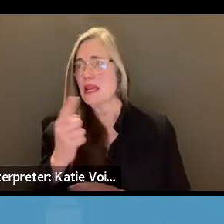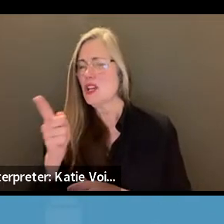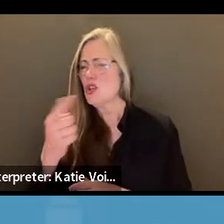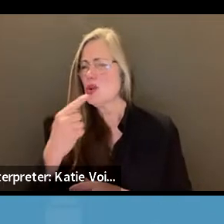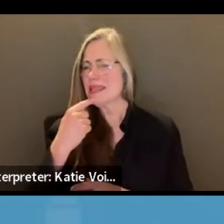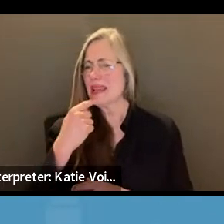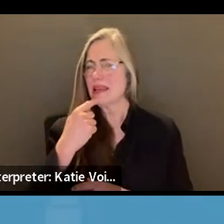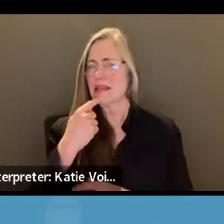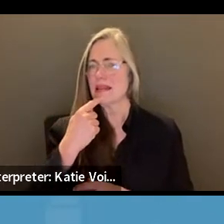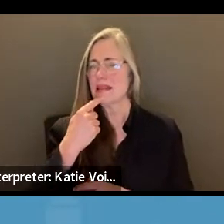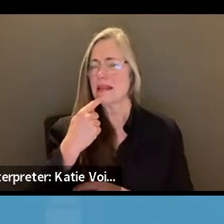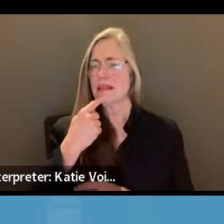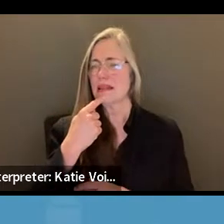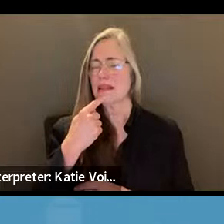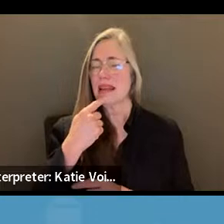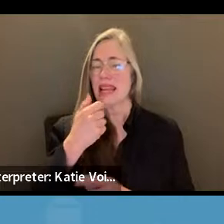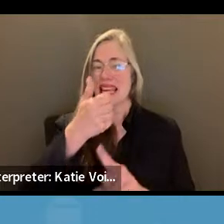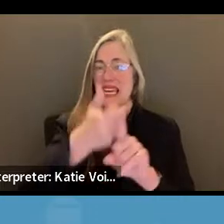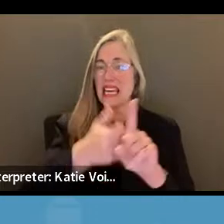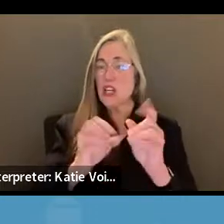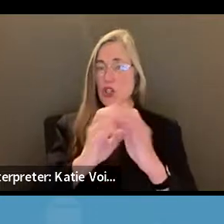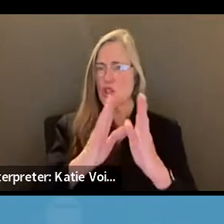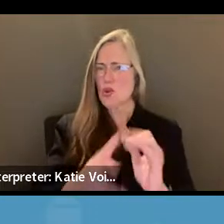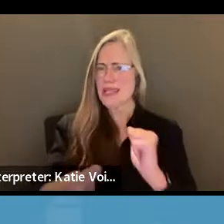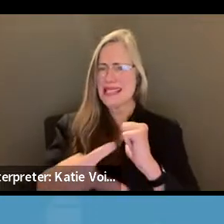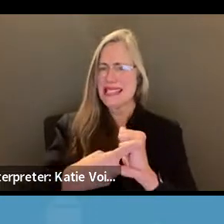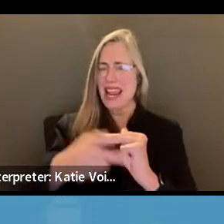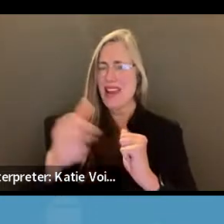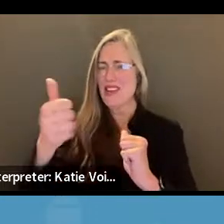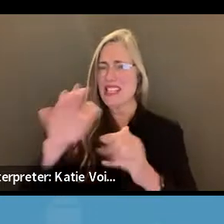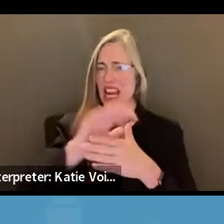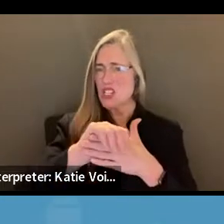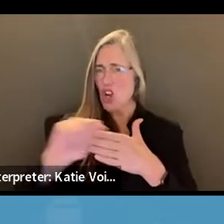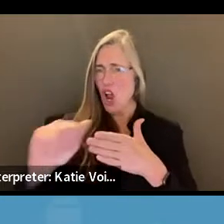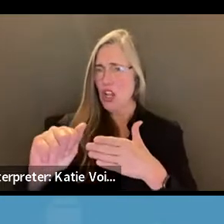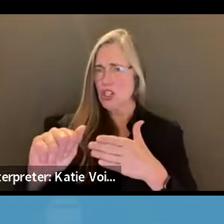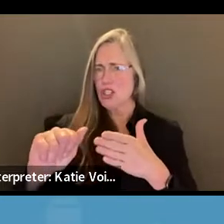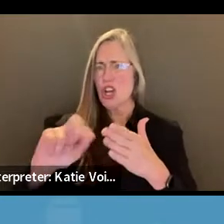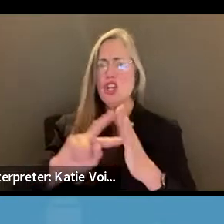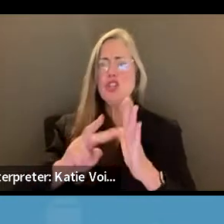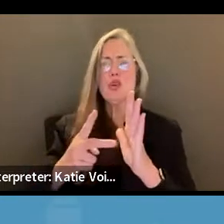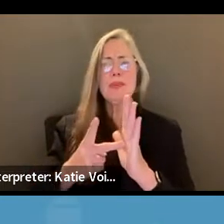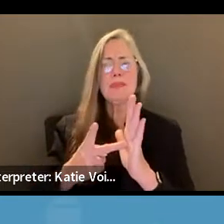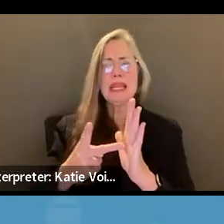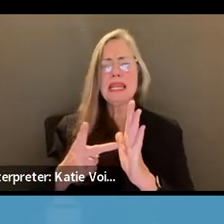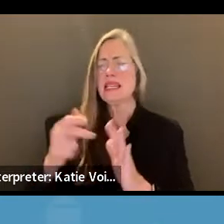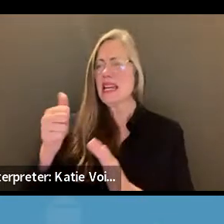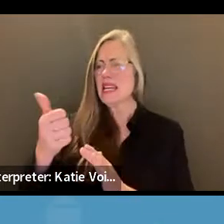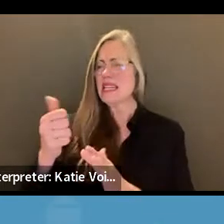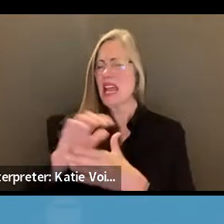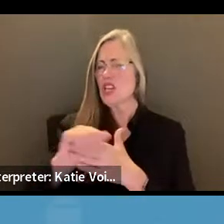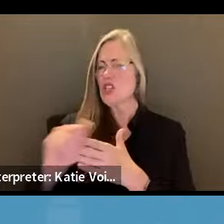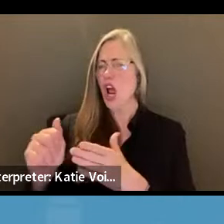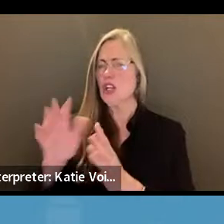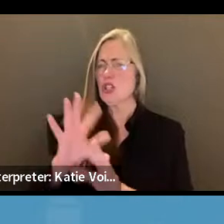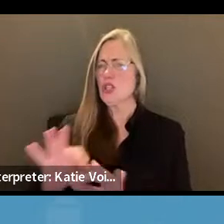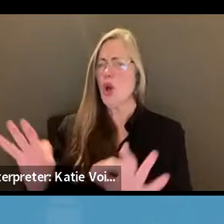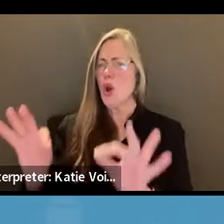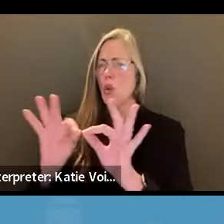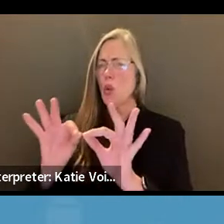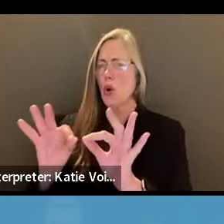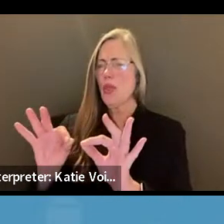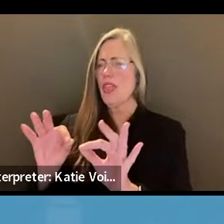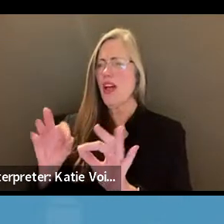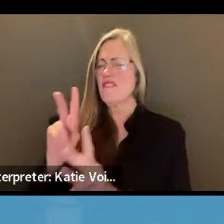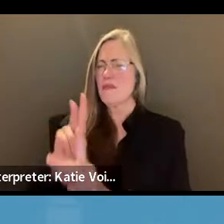$10 plus per student, are we talking about just people hours in terms of trying to gather data from